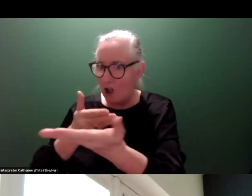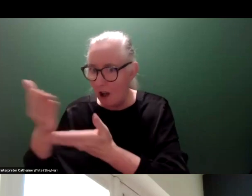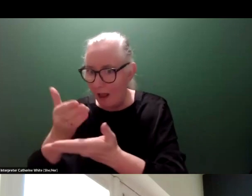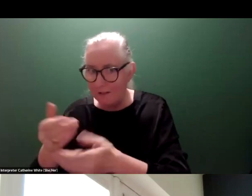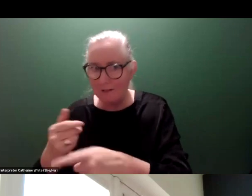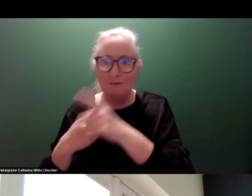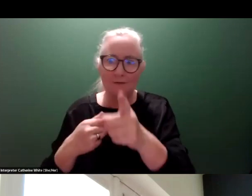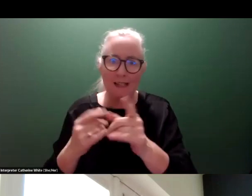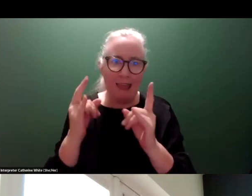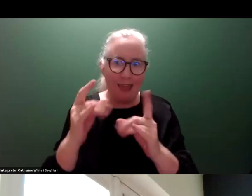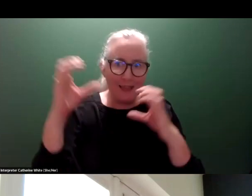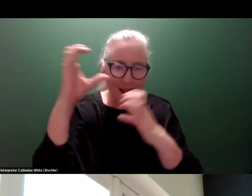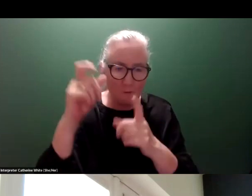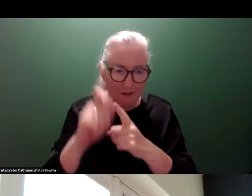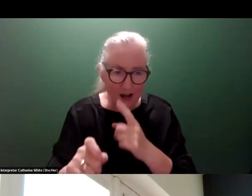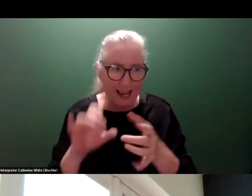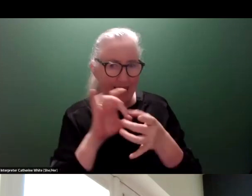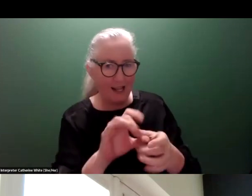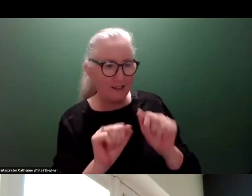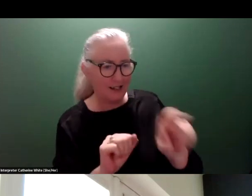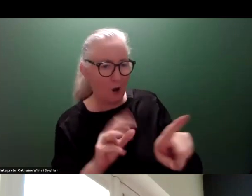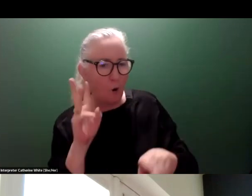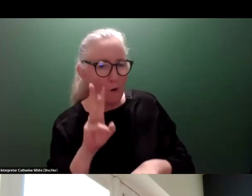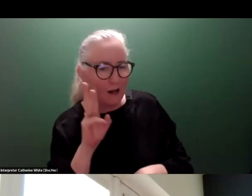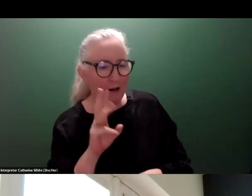professionals regarding will and preference or benefit.